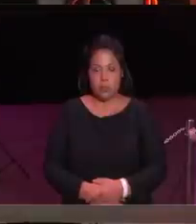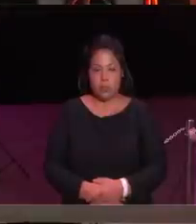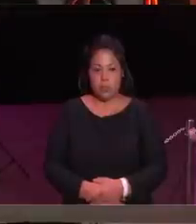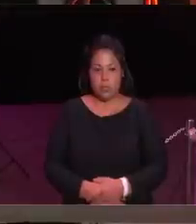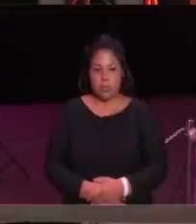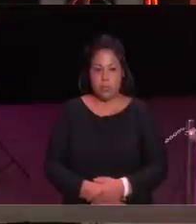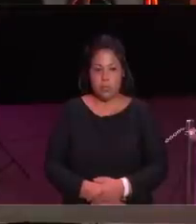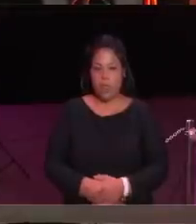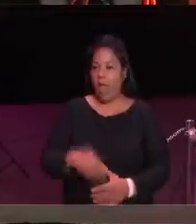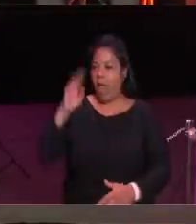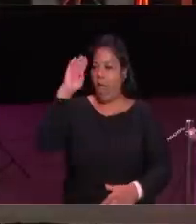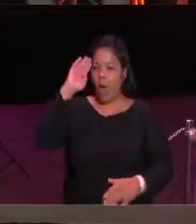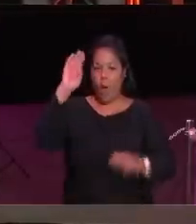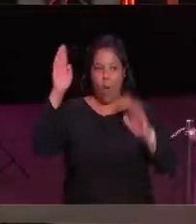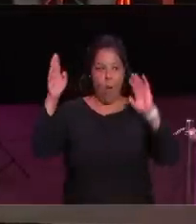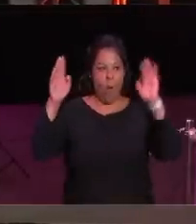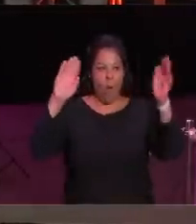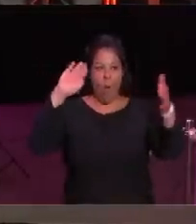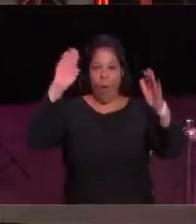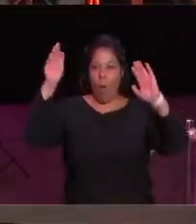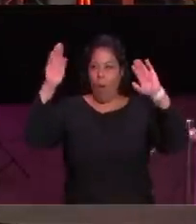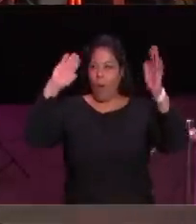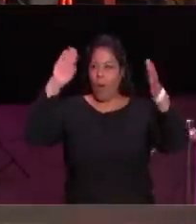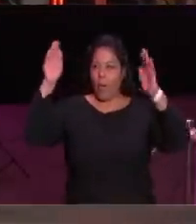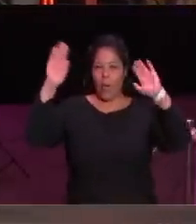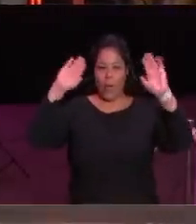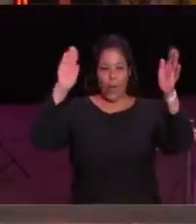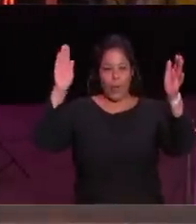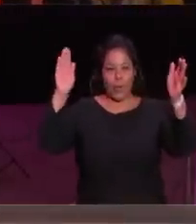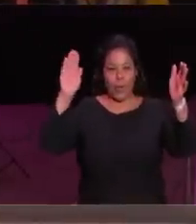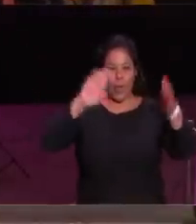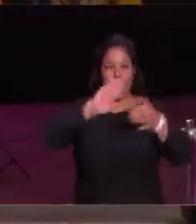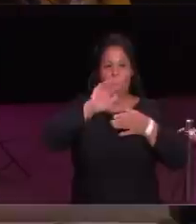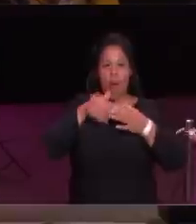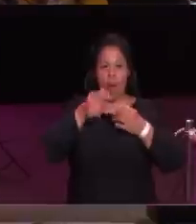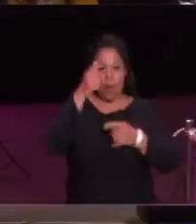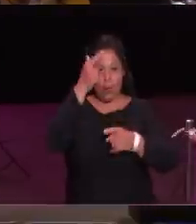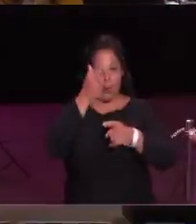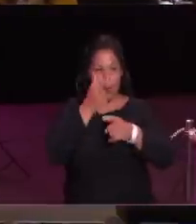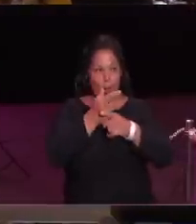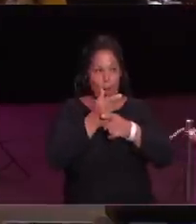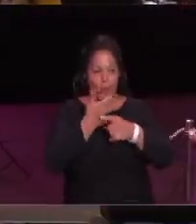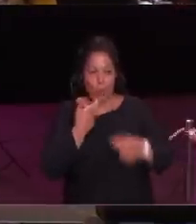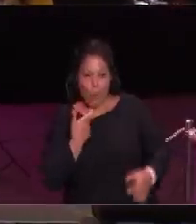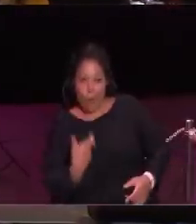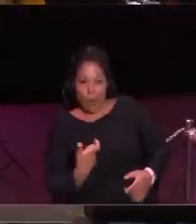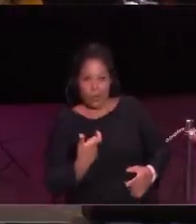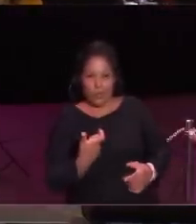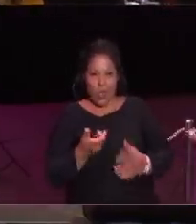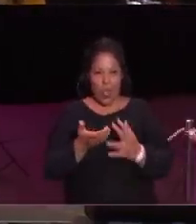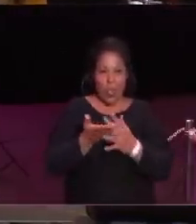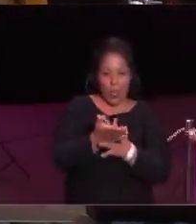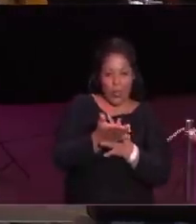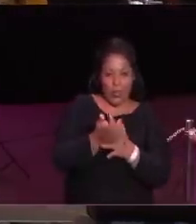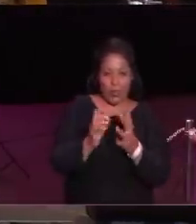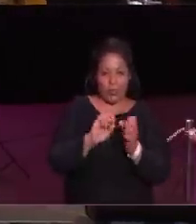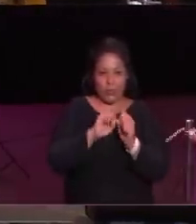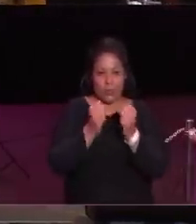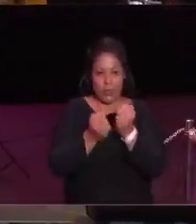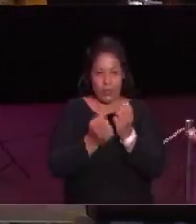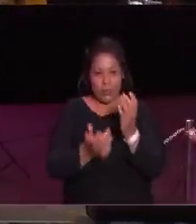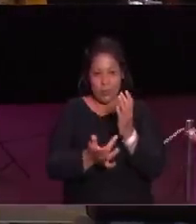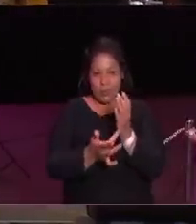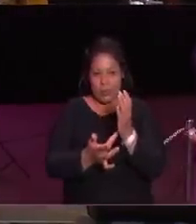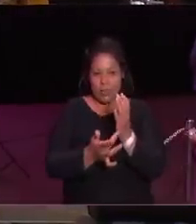Queremos saludar a todos los hermanos que nos están viendo a través de media. God bless you. Thank you for joining. Pase, hermanos,